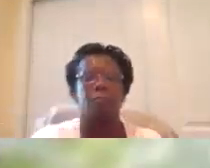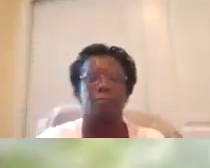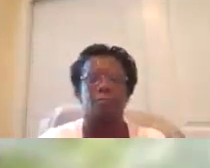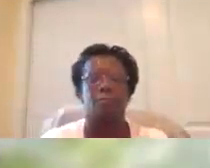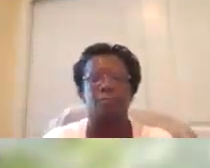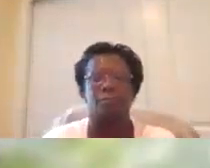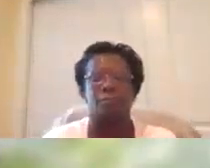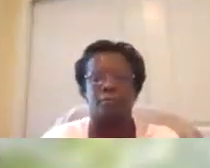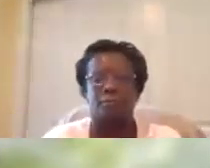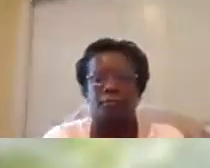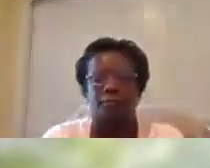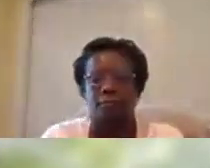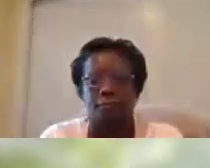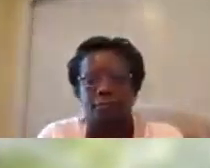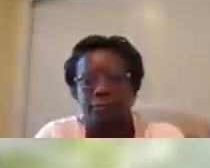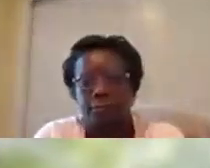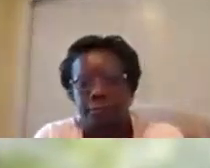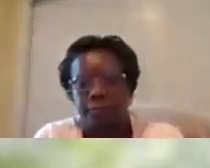information,